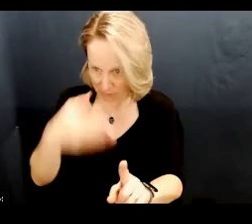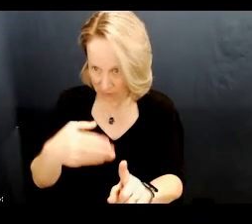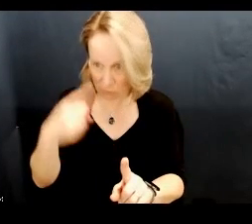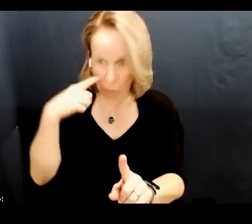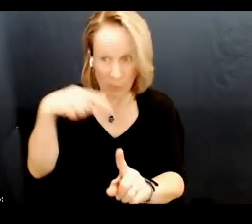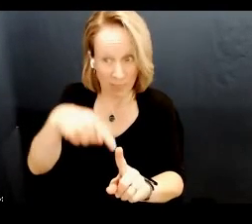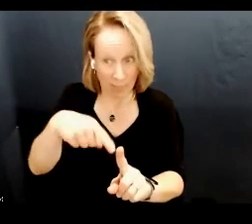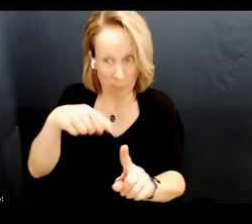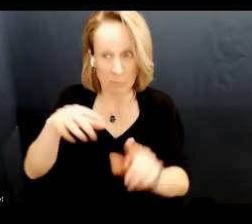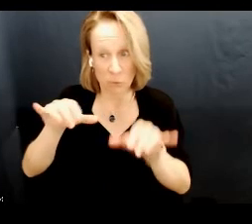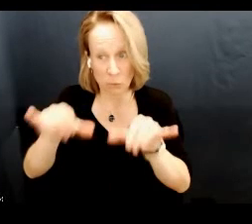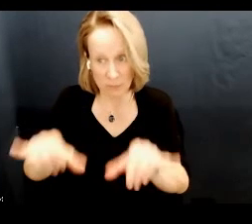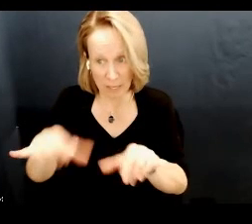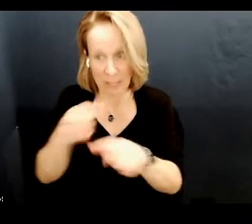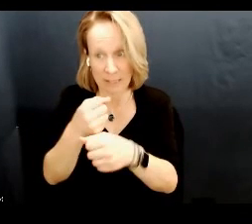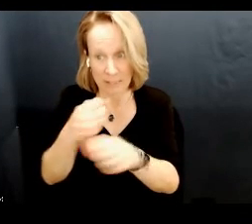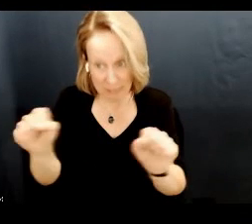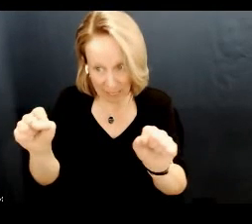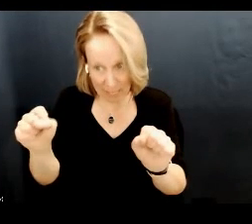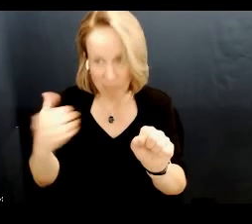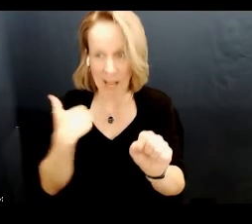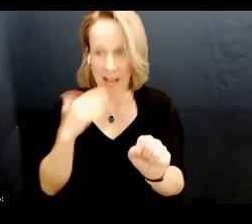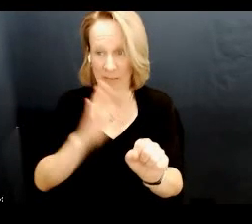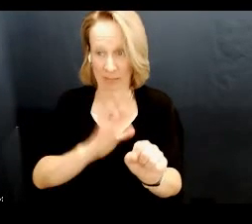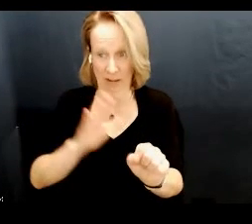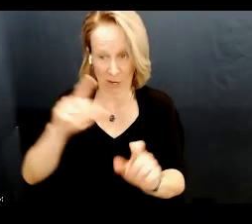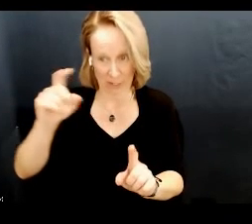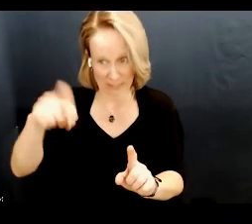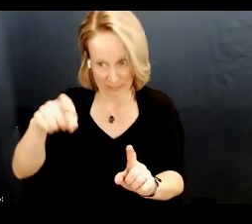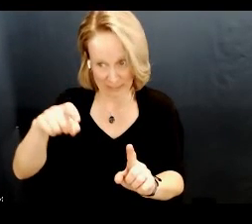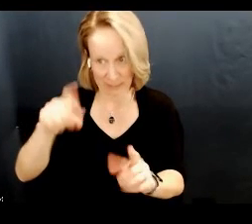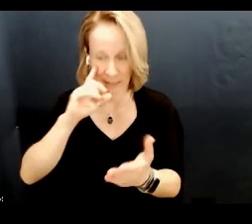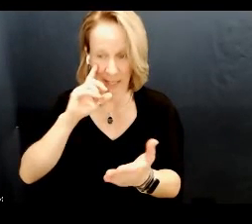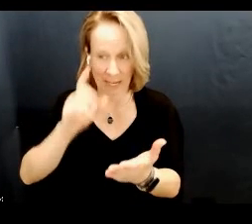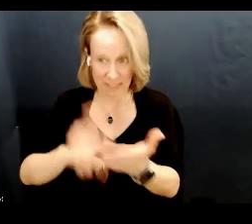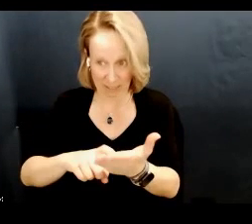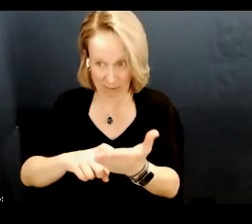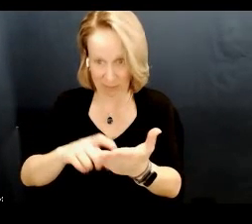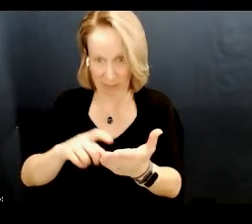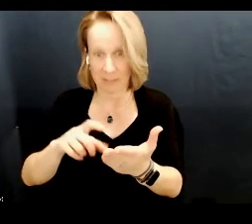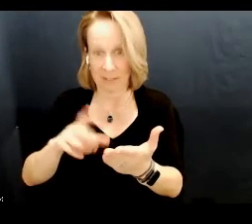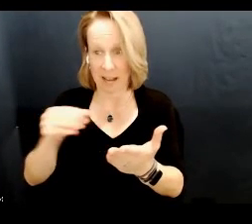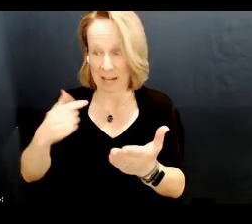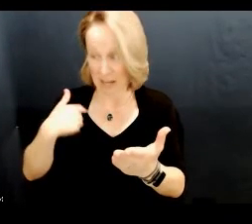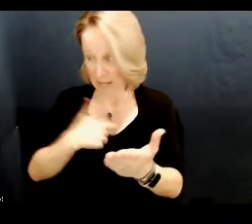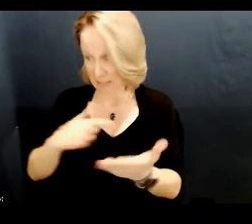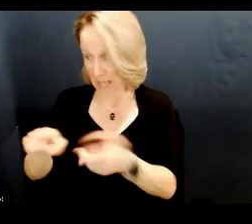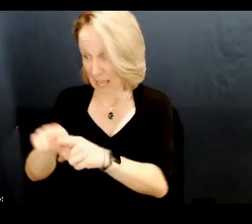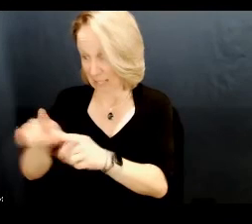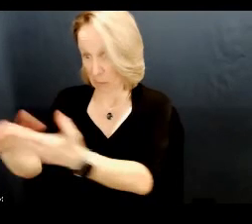forward, to have their needs identified, and for us as a community to address those needs.